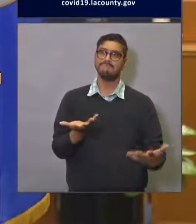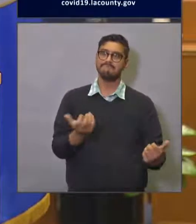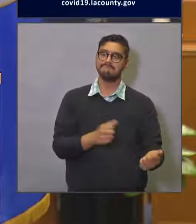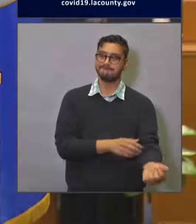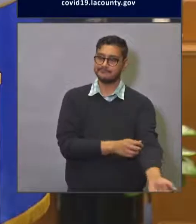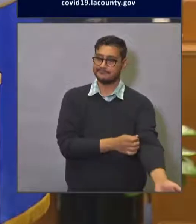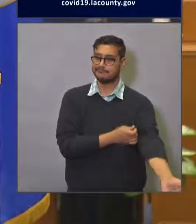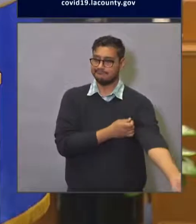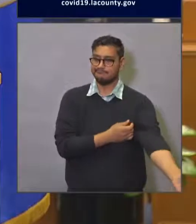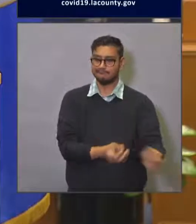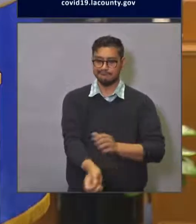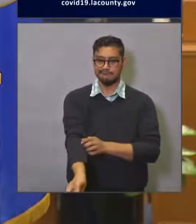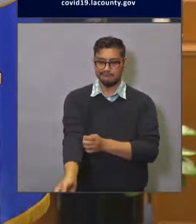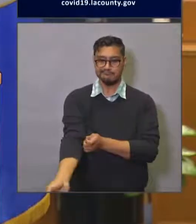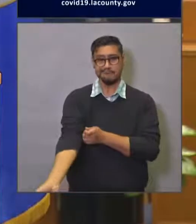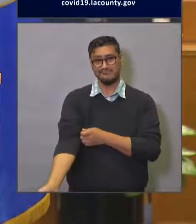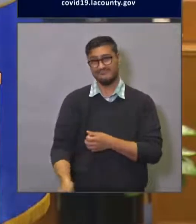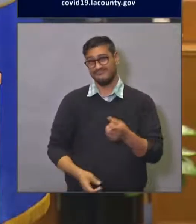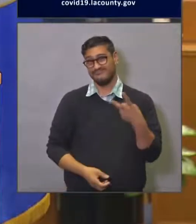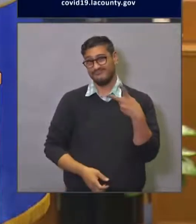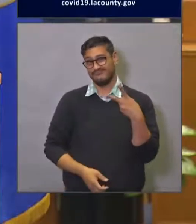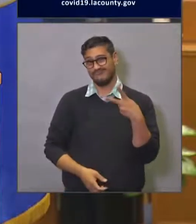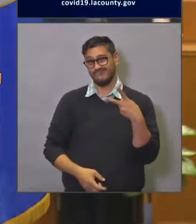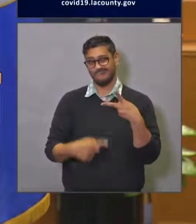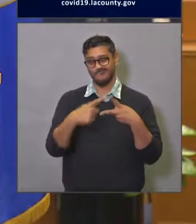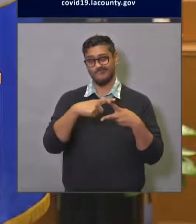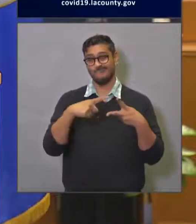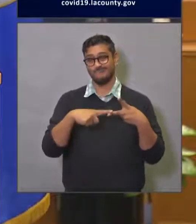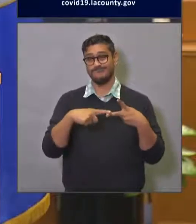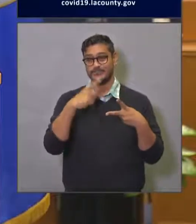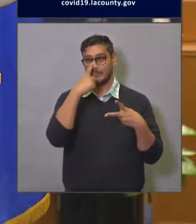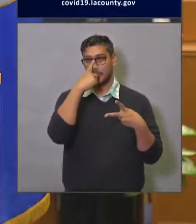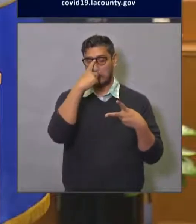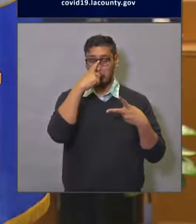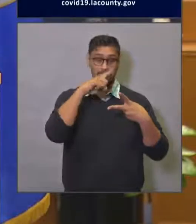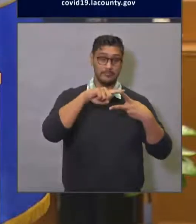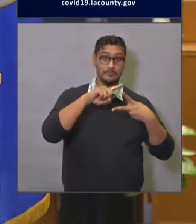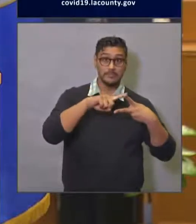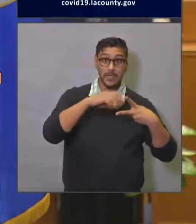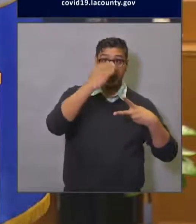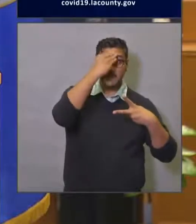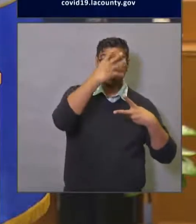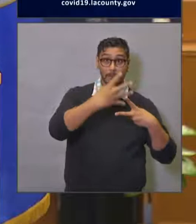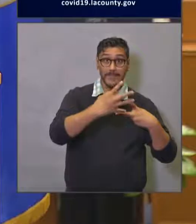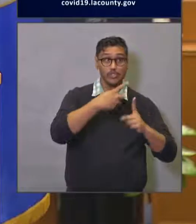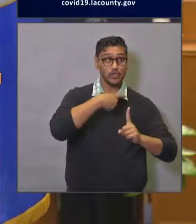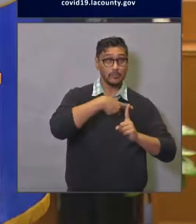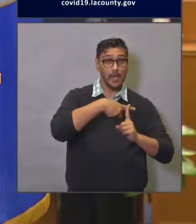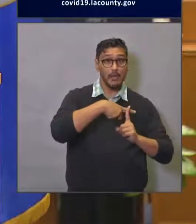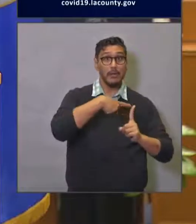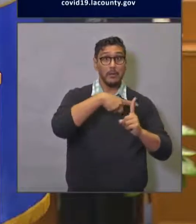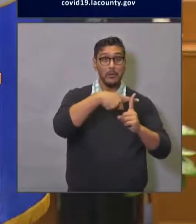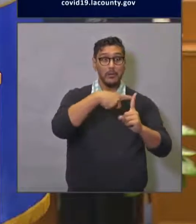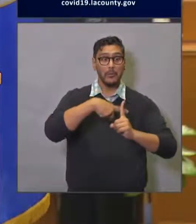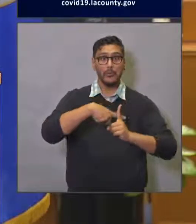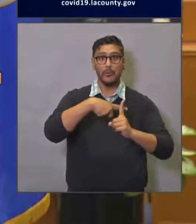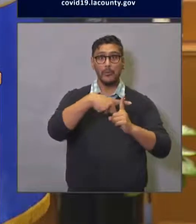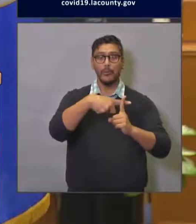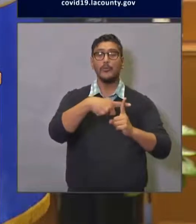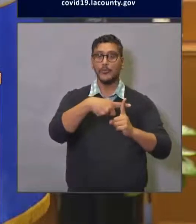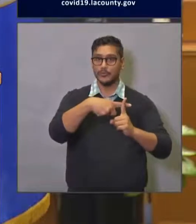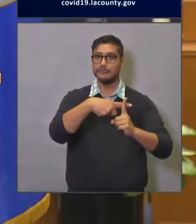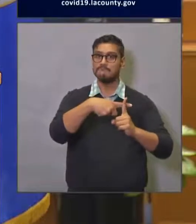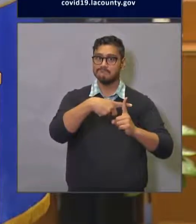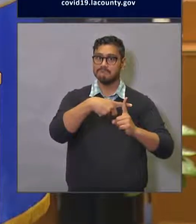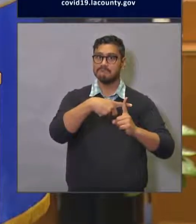two realities here. The first is our data looking good really is sort of the absence at